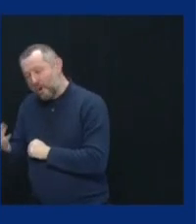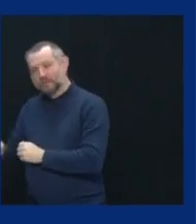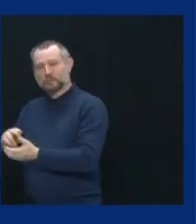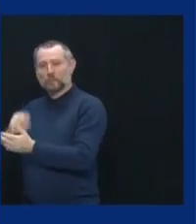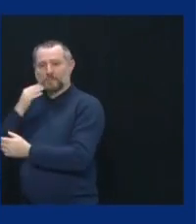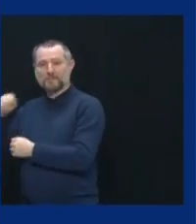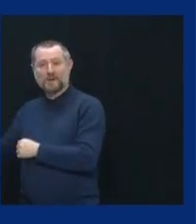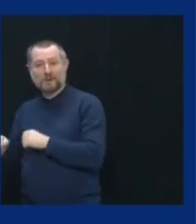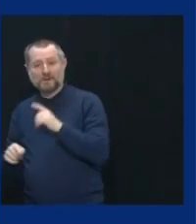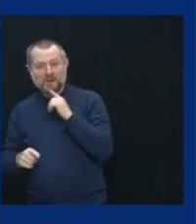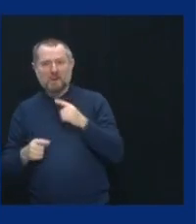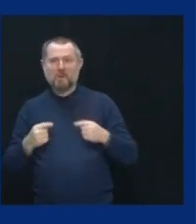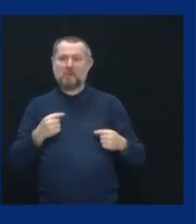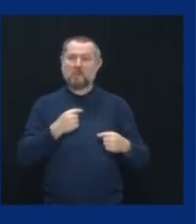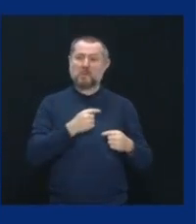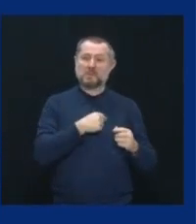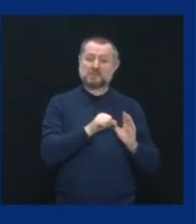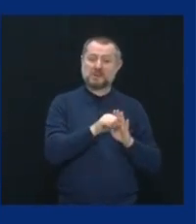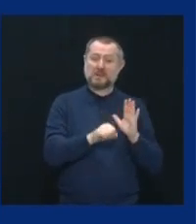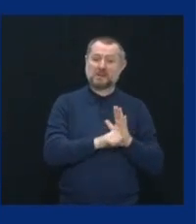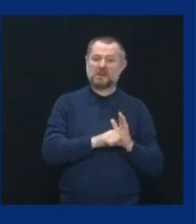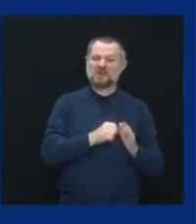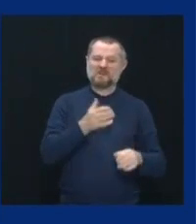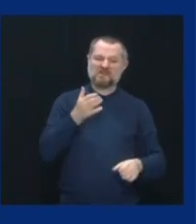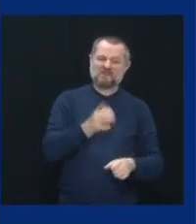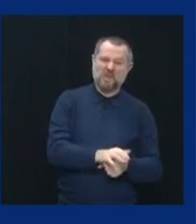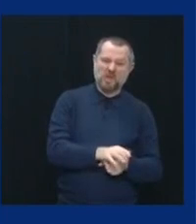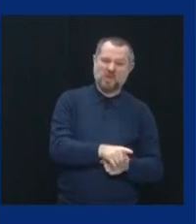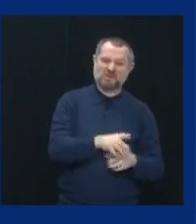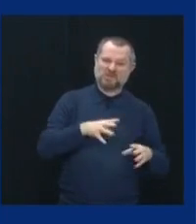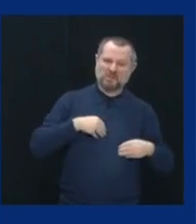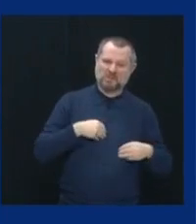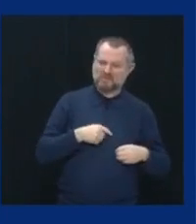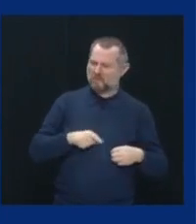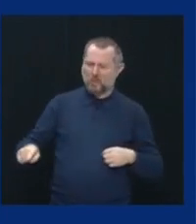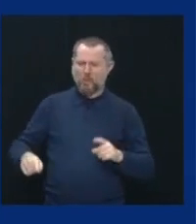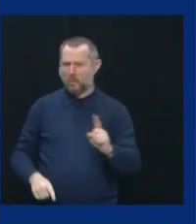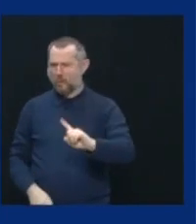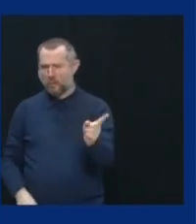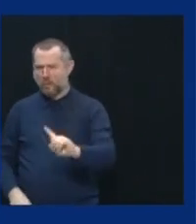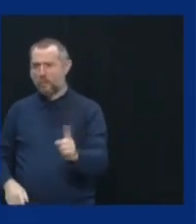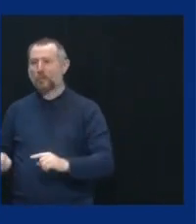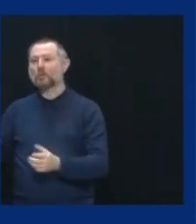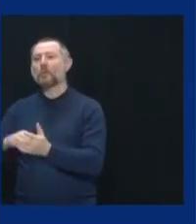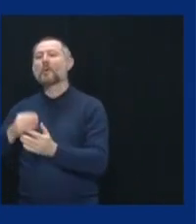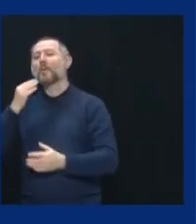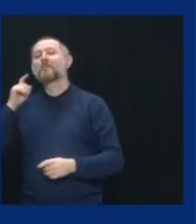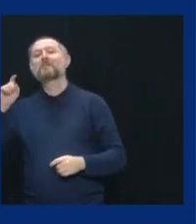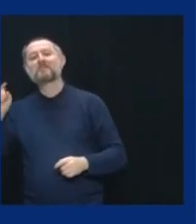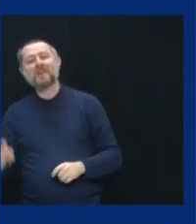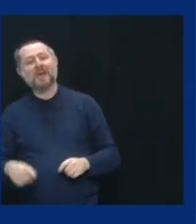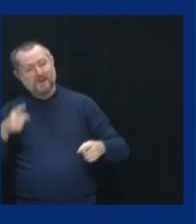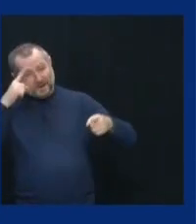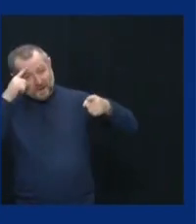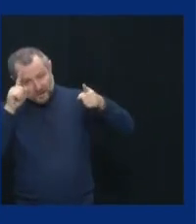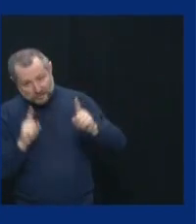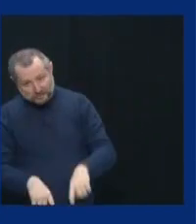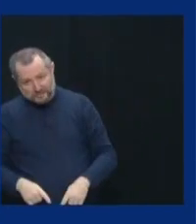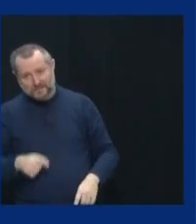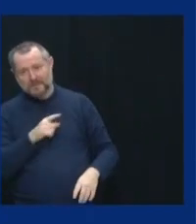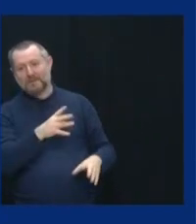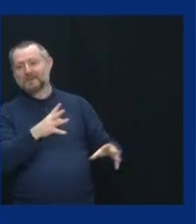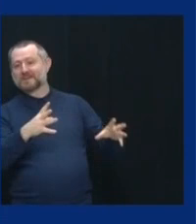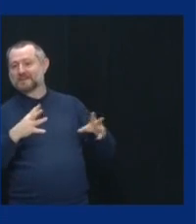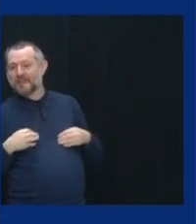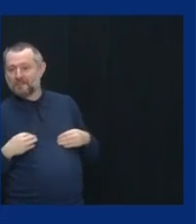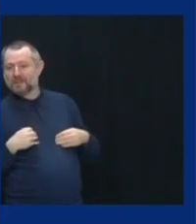these people. No, we didn't. The nursing home had to say that, by law, that they were in a